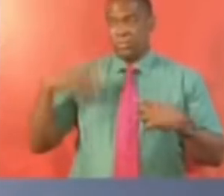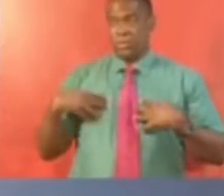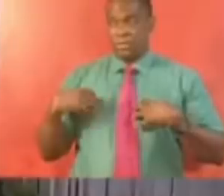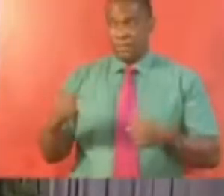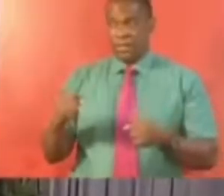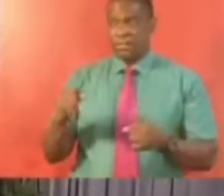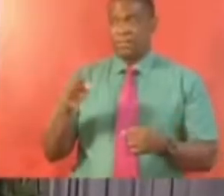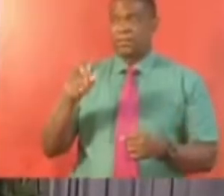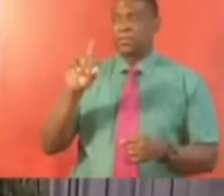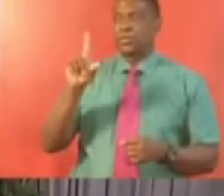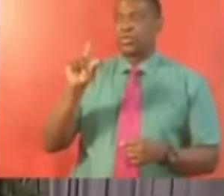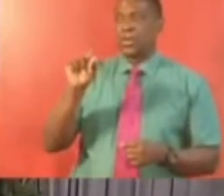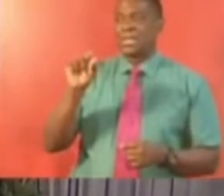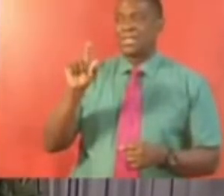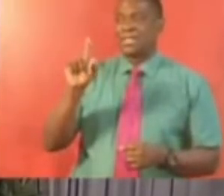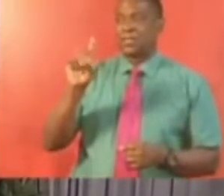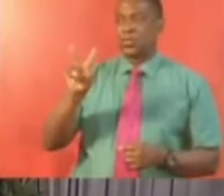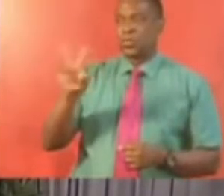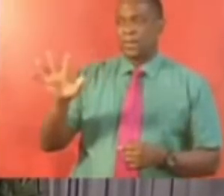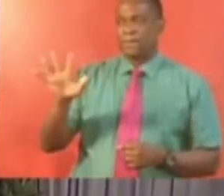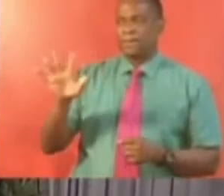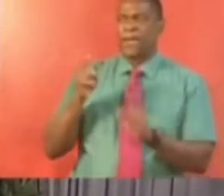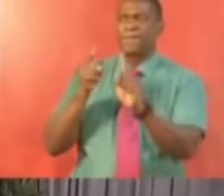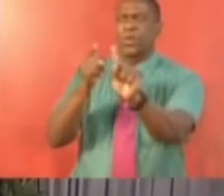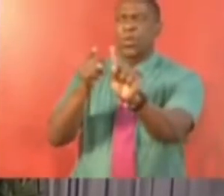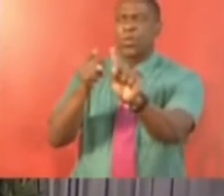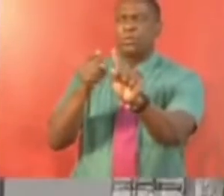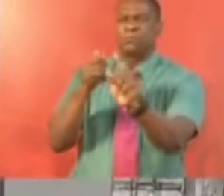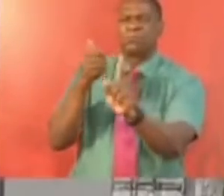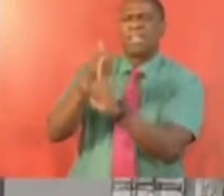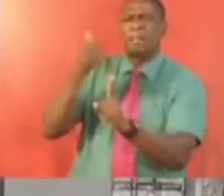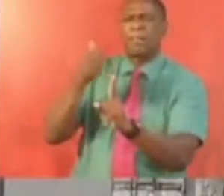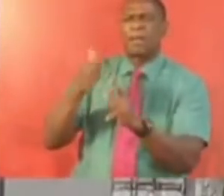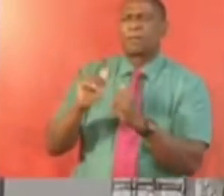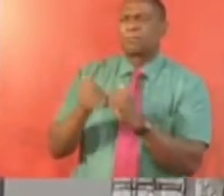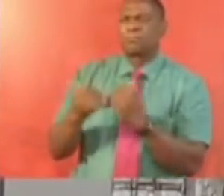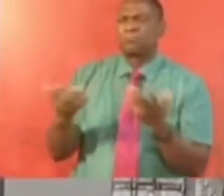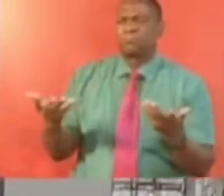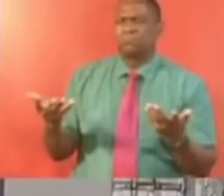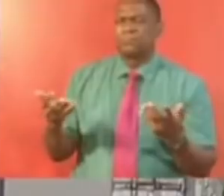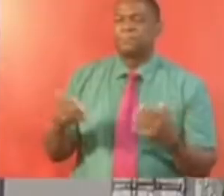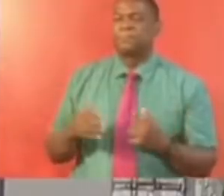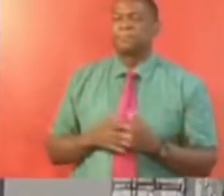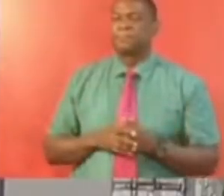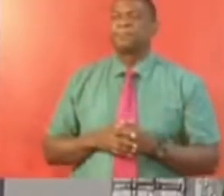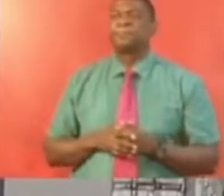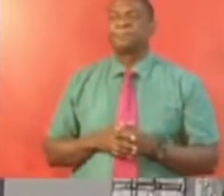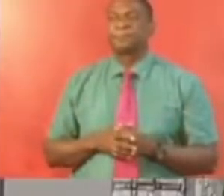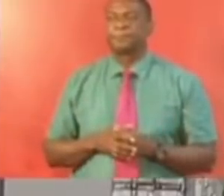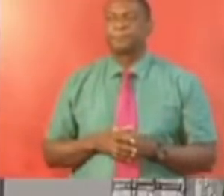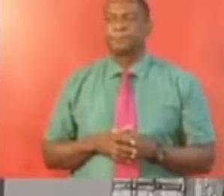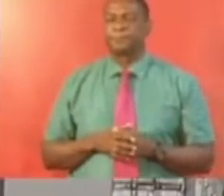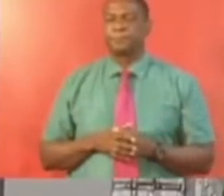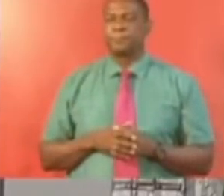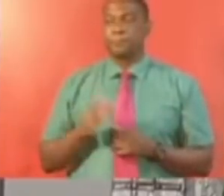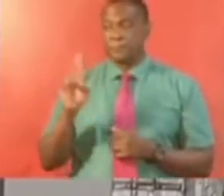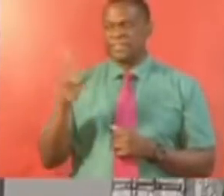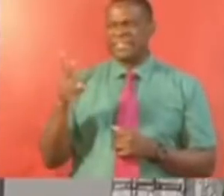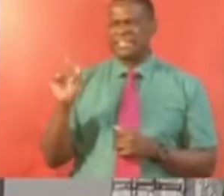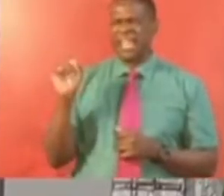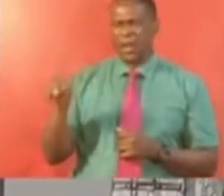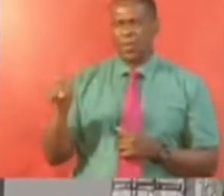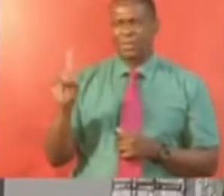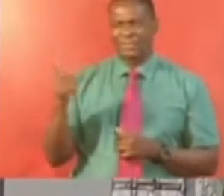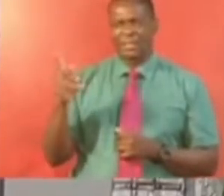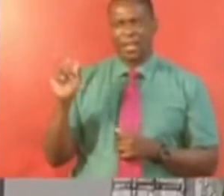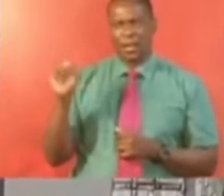take the second question, and CMO will go to the first question. There is no doubt, and I'm